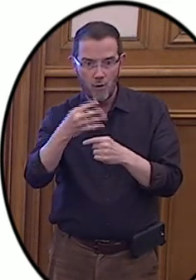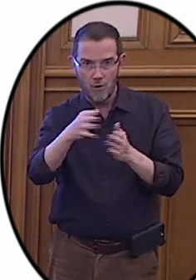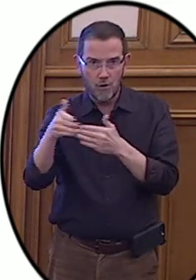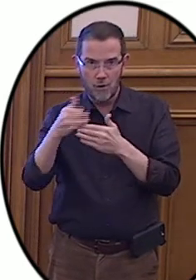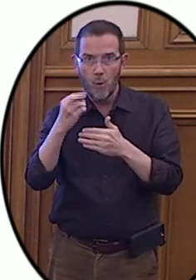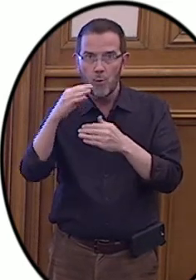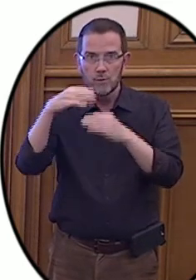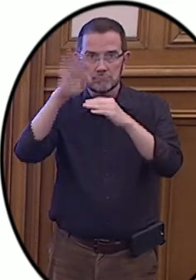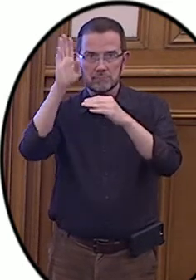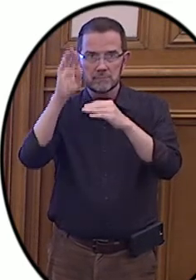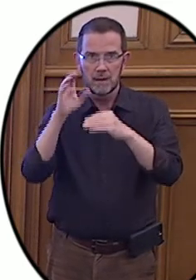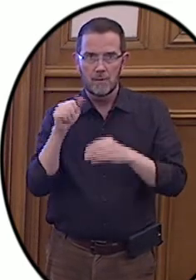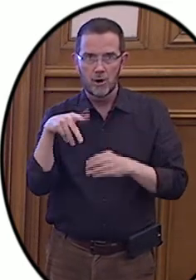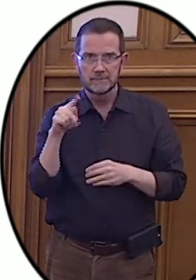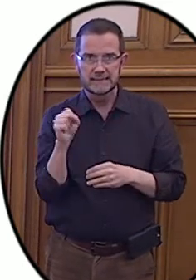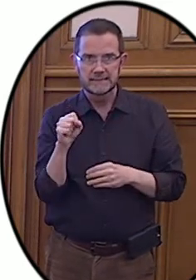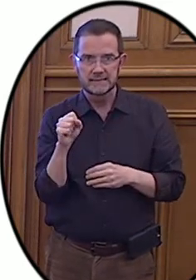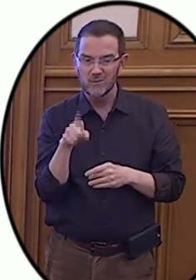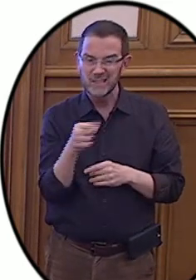typically.